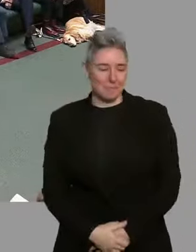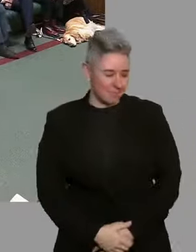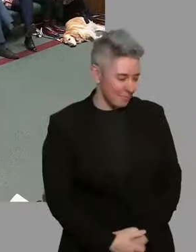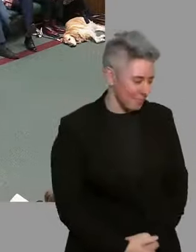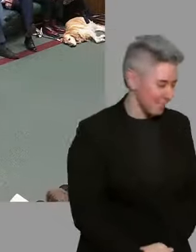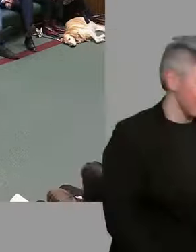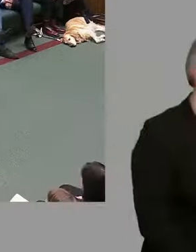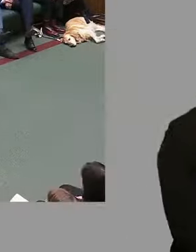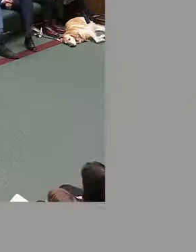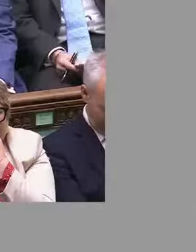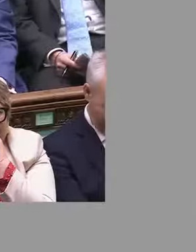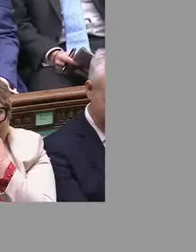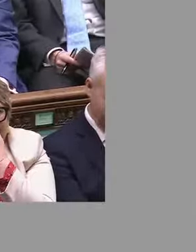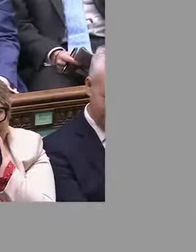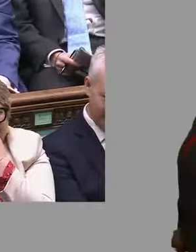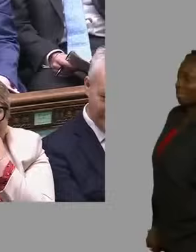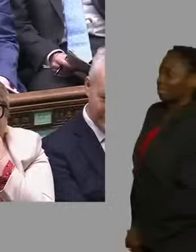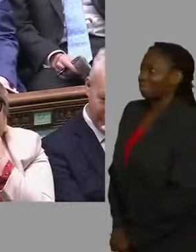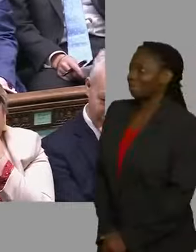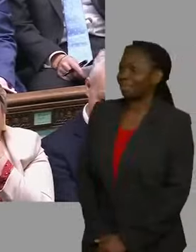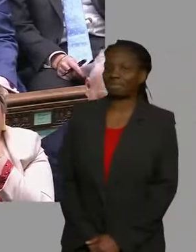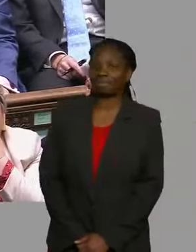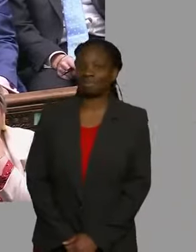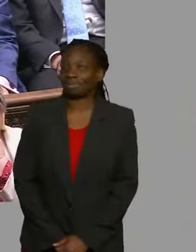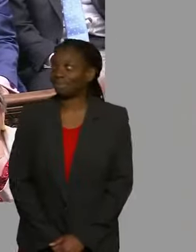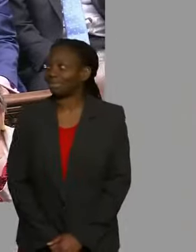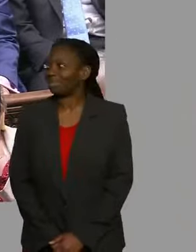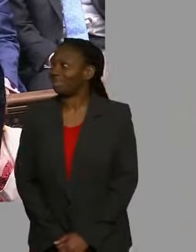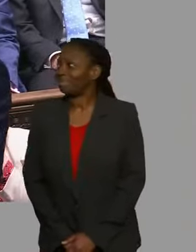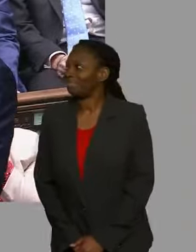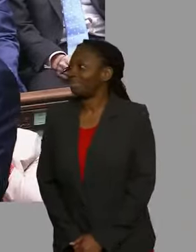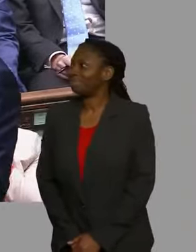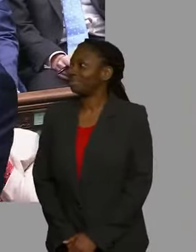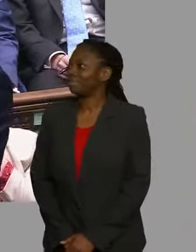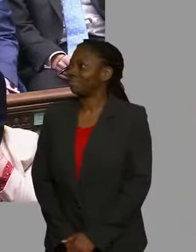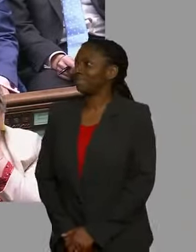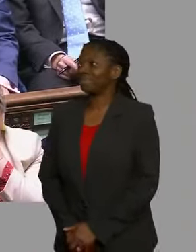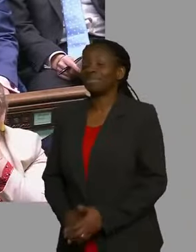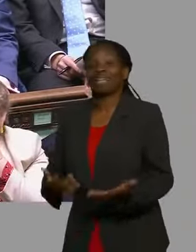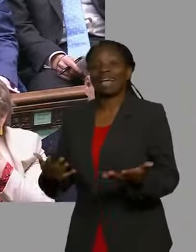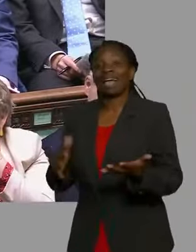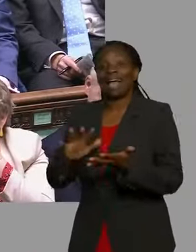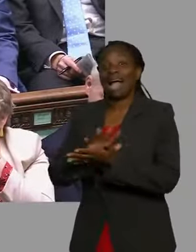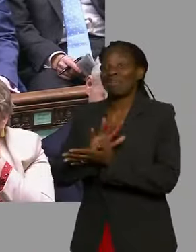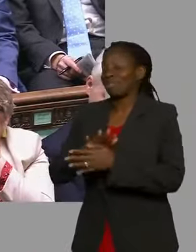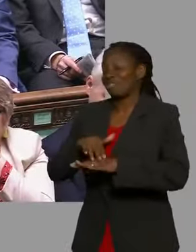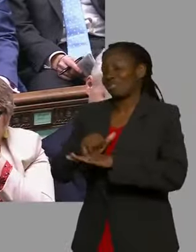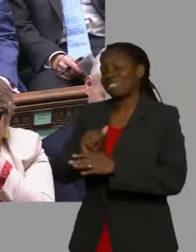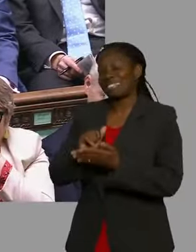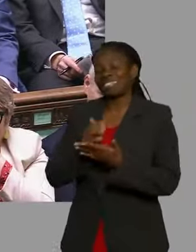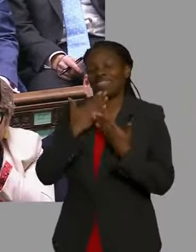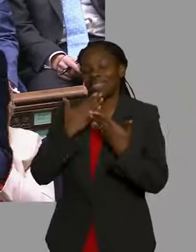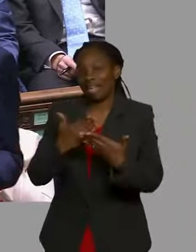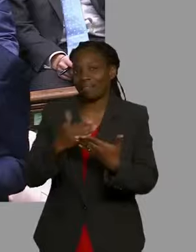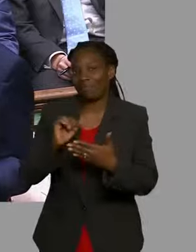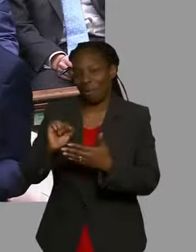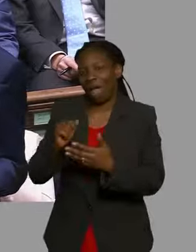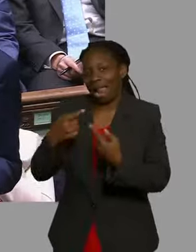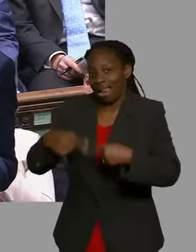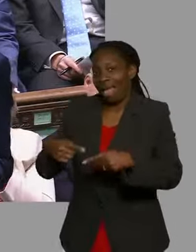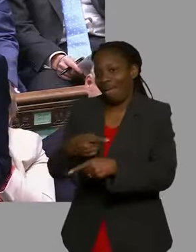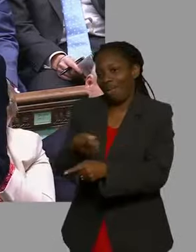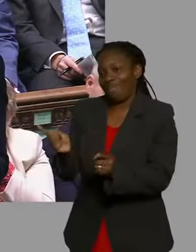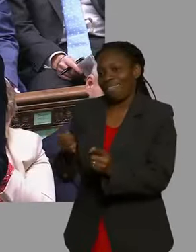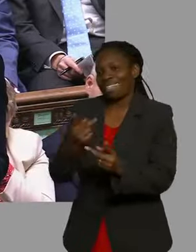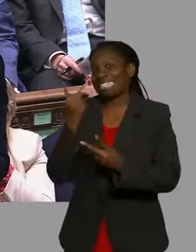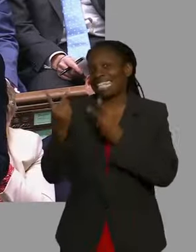for allowing the Young Carers Choir to sing outside number 10? I hope he and the staff enjoyed it. Our song is